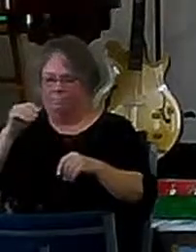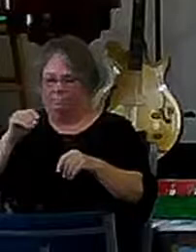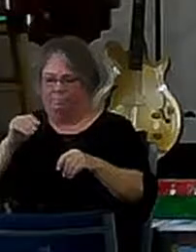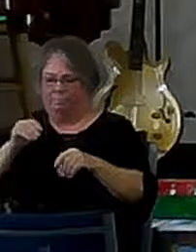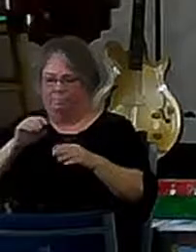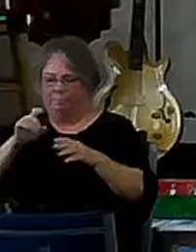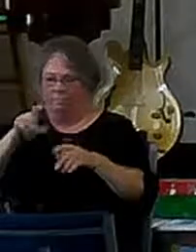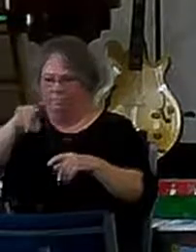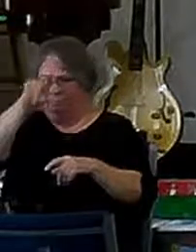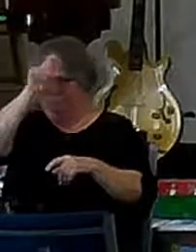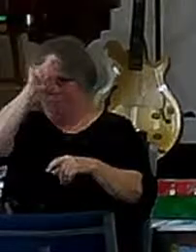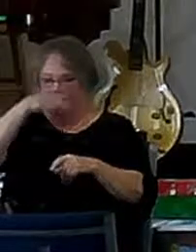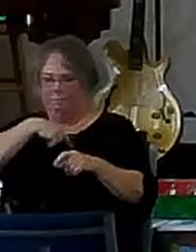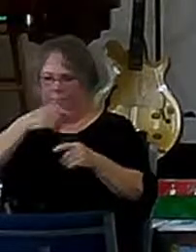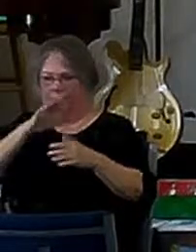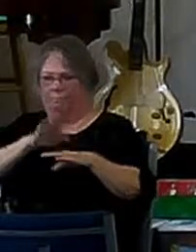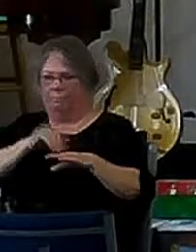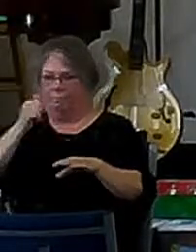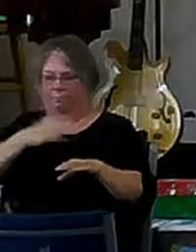my son.